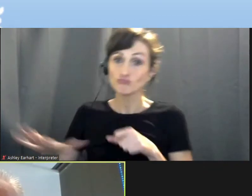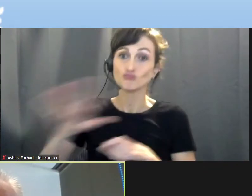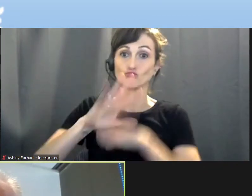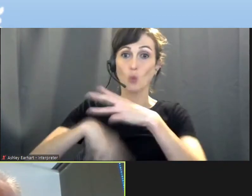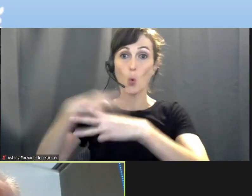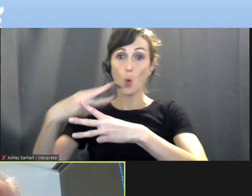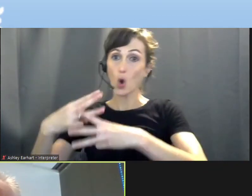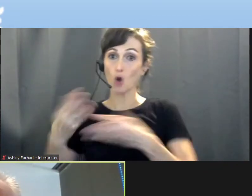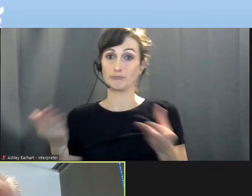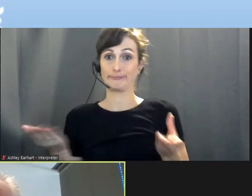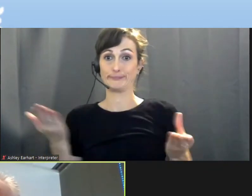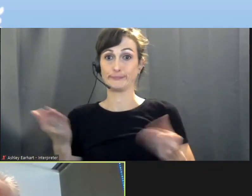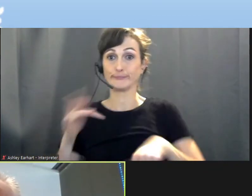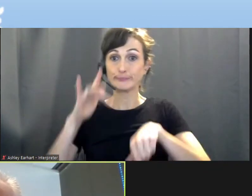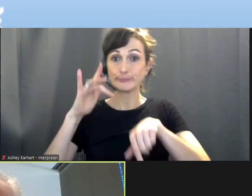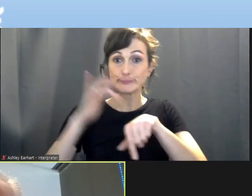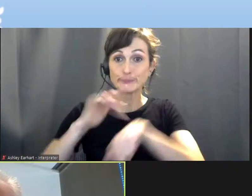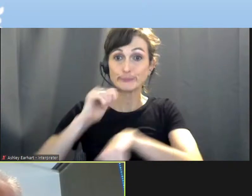over 70 countries.